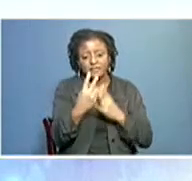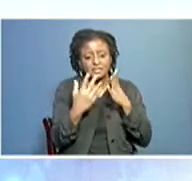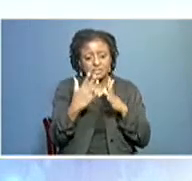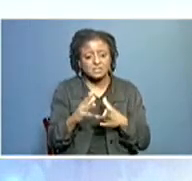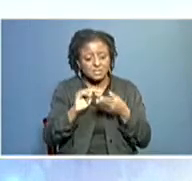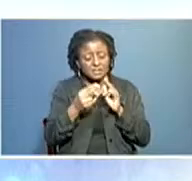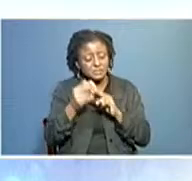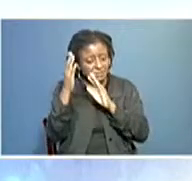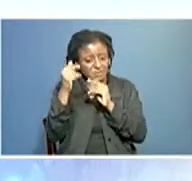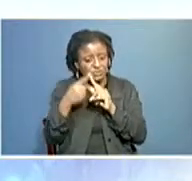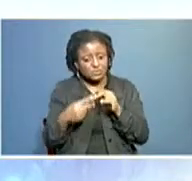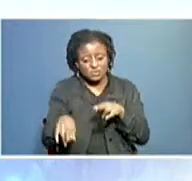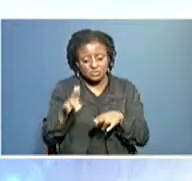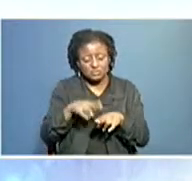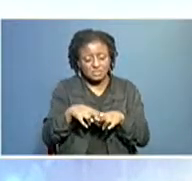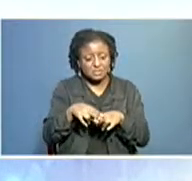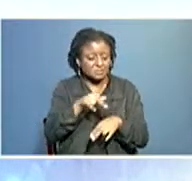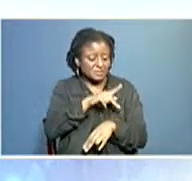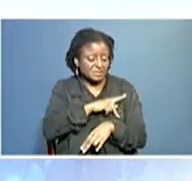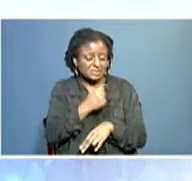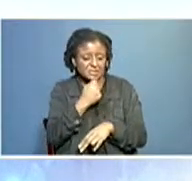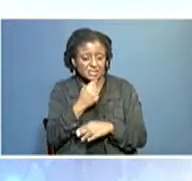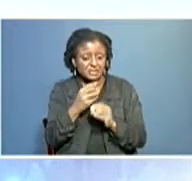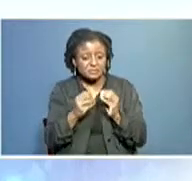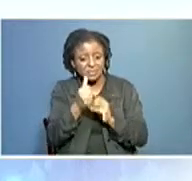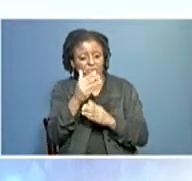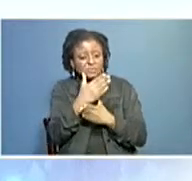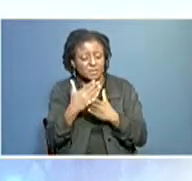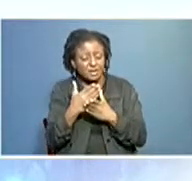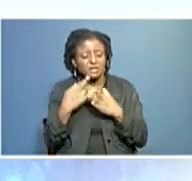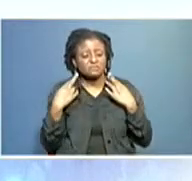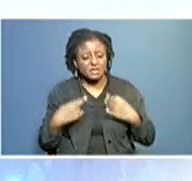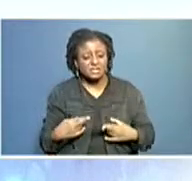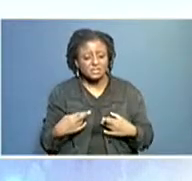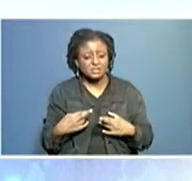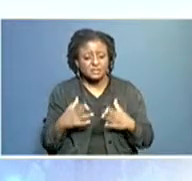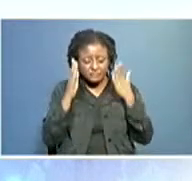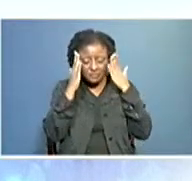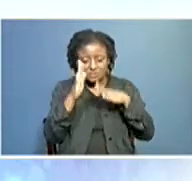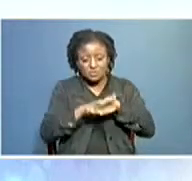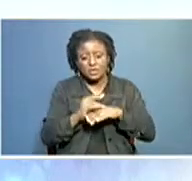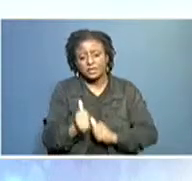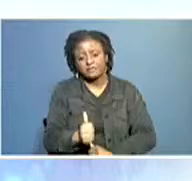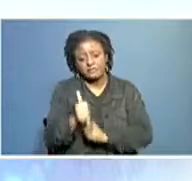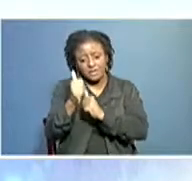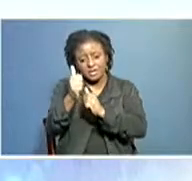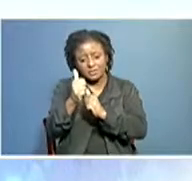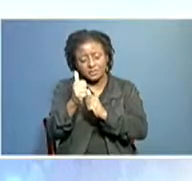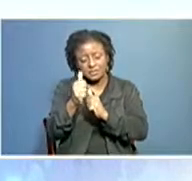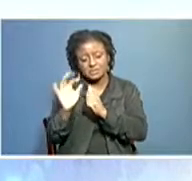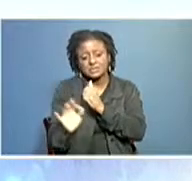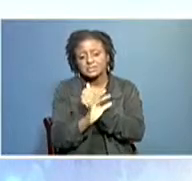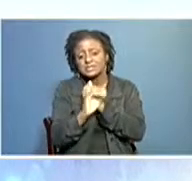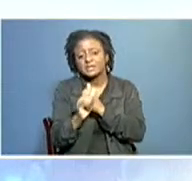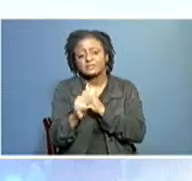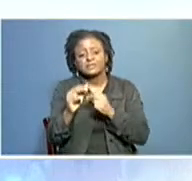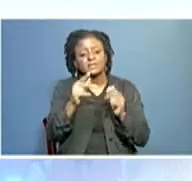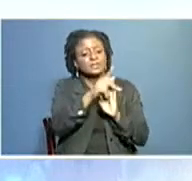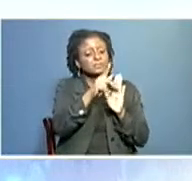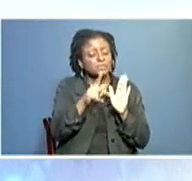increase, Palacios says for the most part, residents are keen on following safety protocols in a bid to keep cases